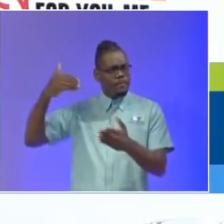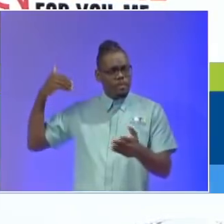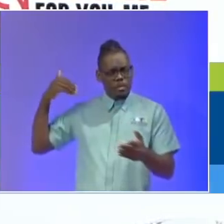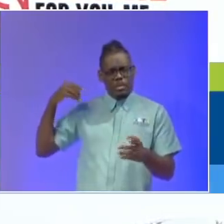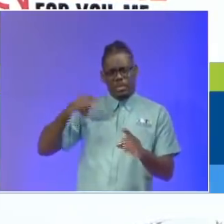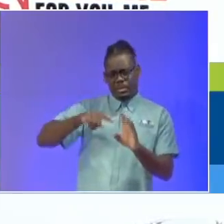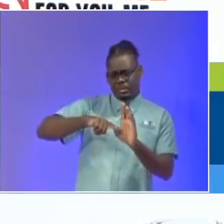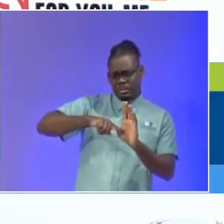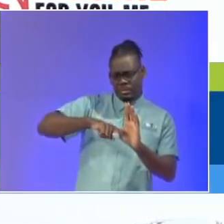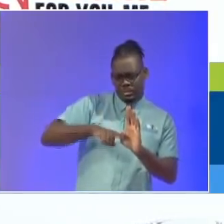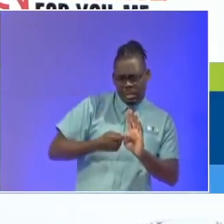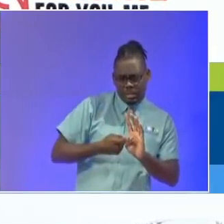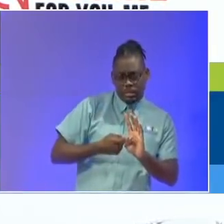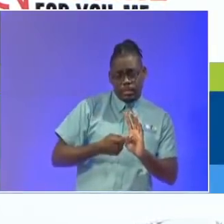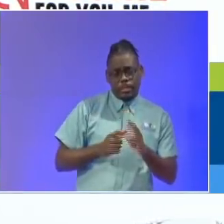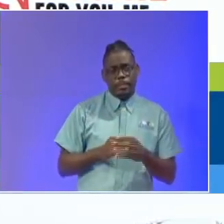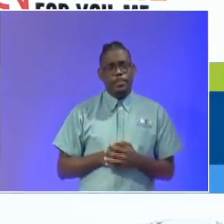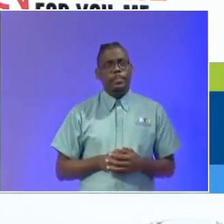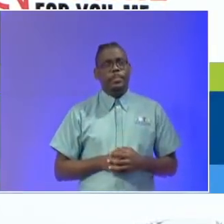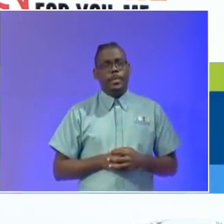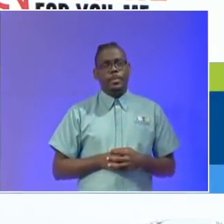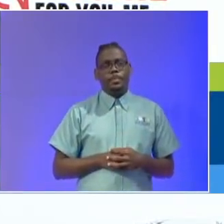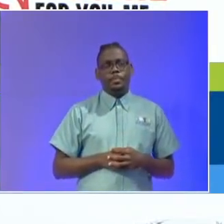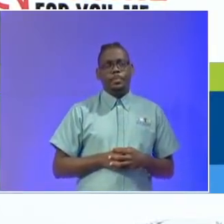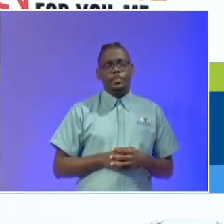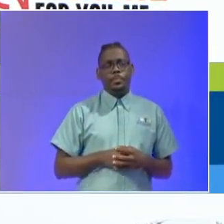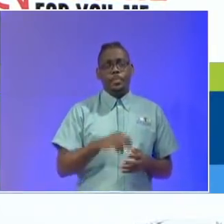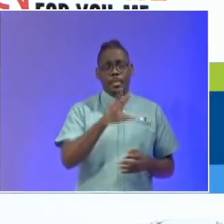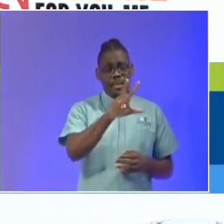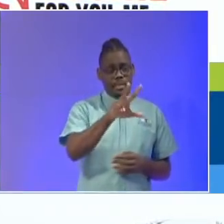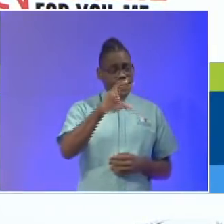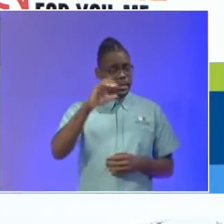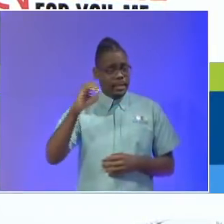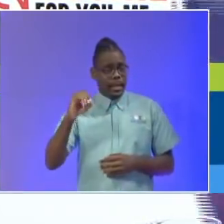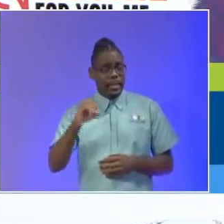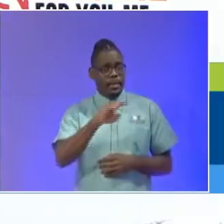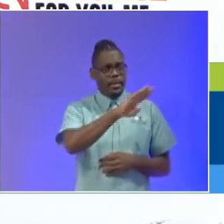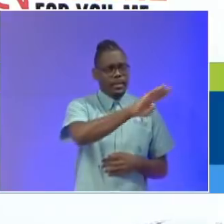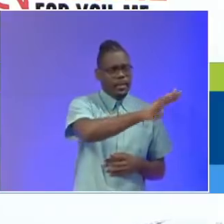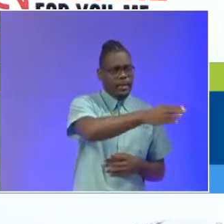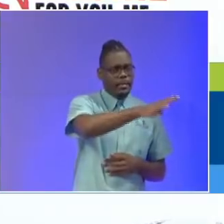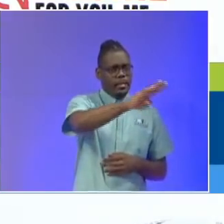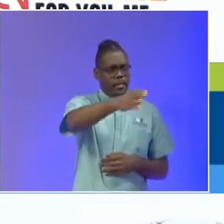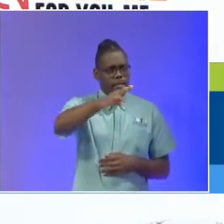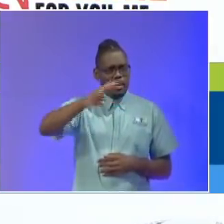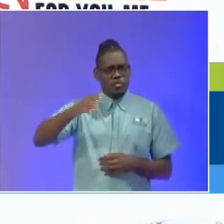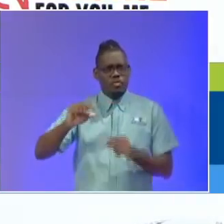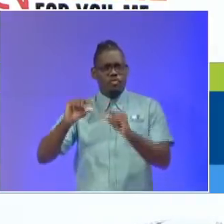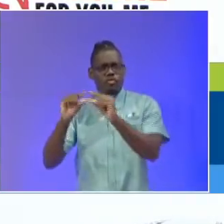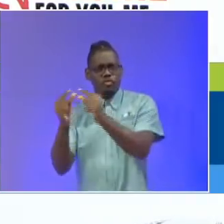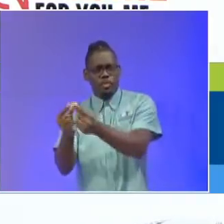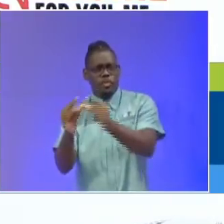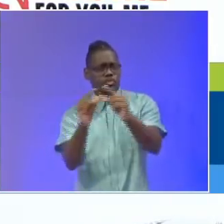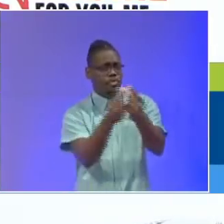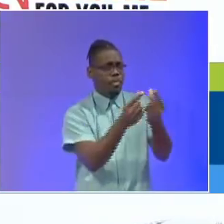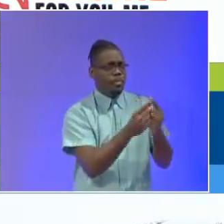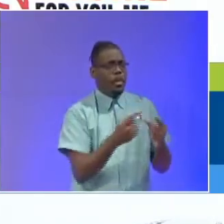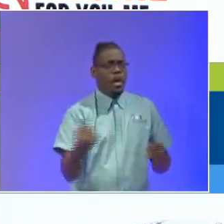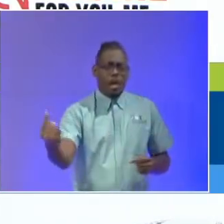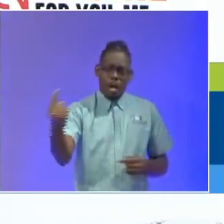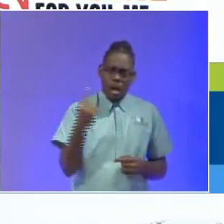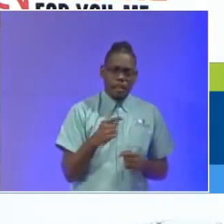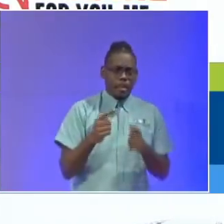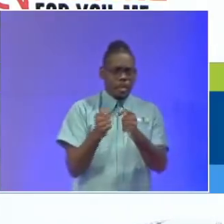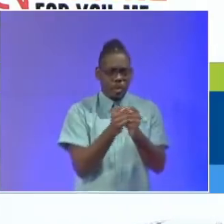where we brought 30 agencies together under the banner of providing psychosocial support, something called